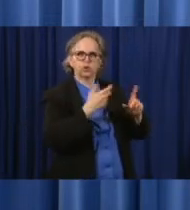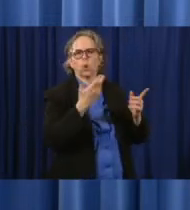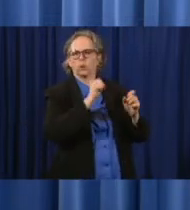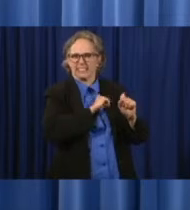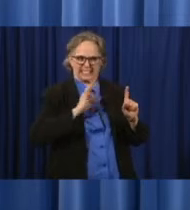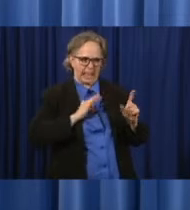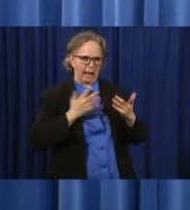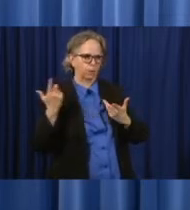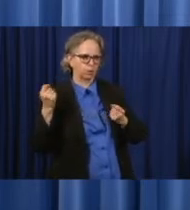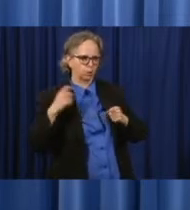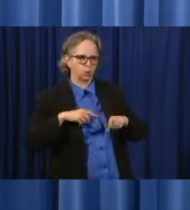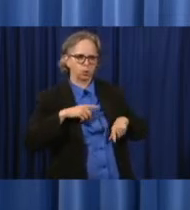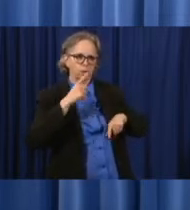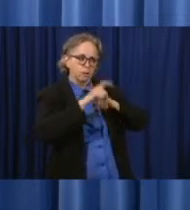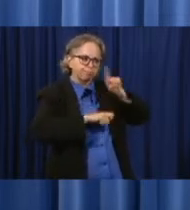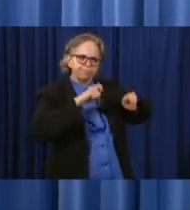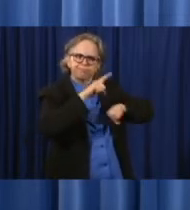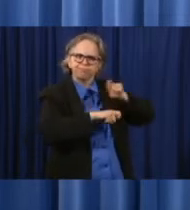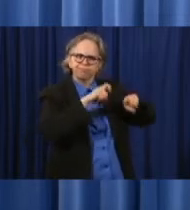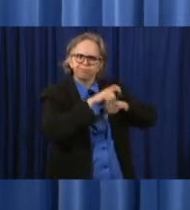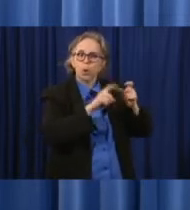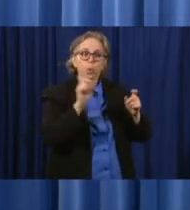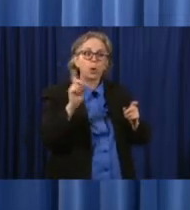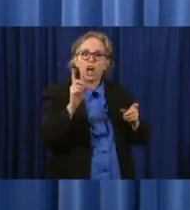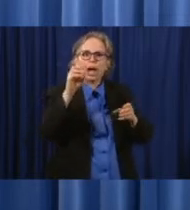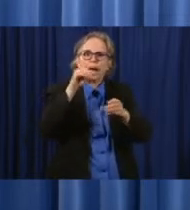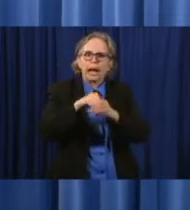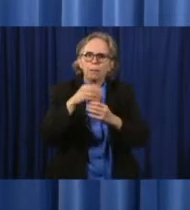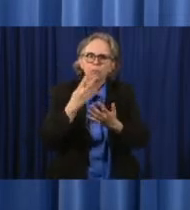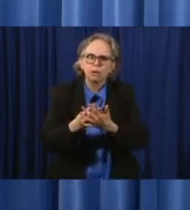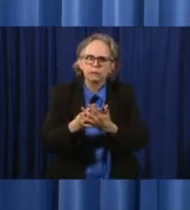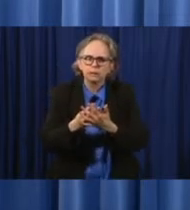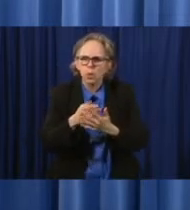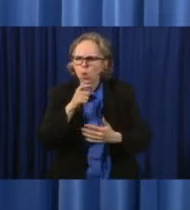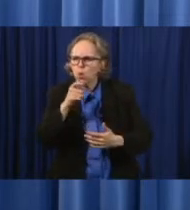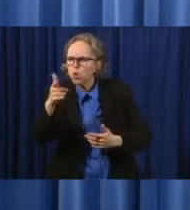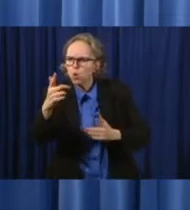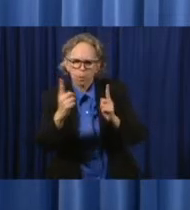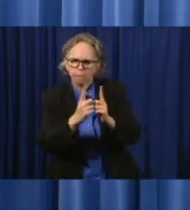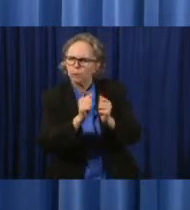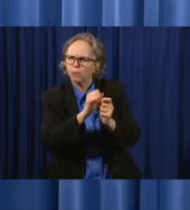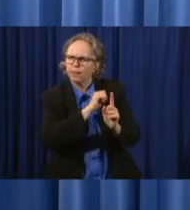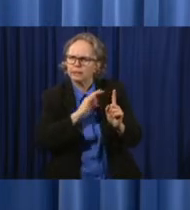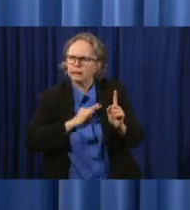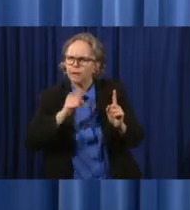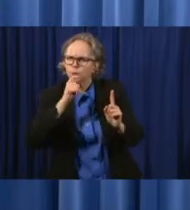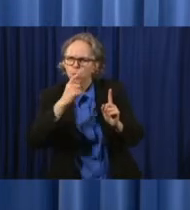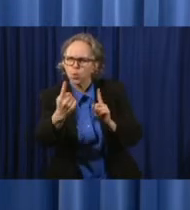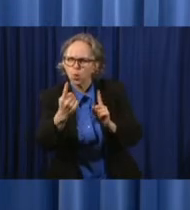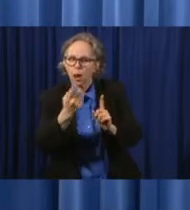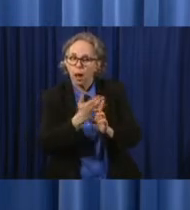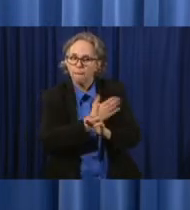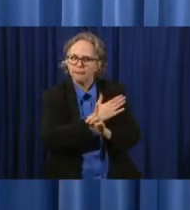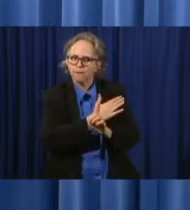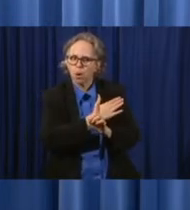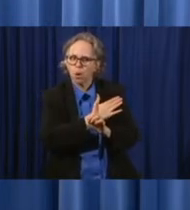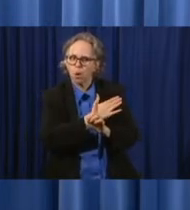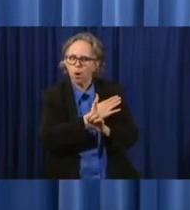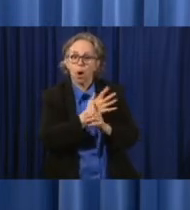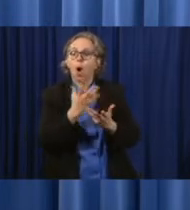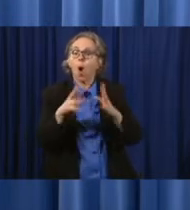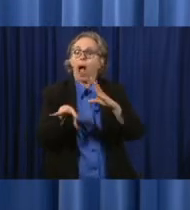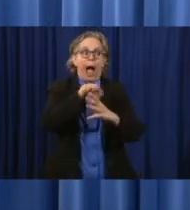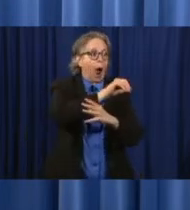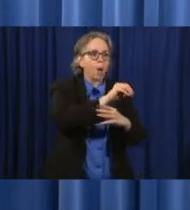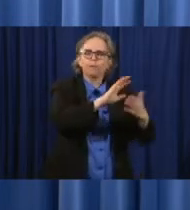tracing is done inside the prison, where they see who that person has come in contact with, but they also do it outside the prison, and outside the prison is